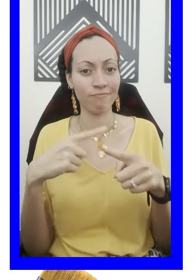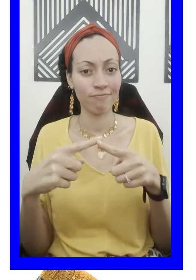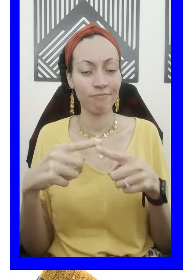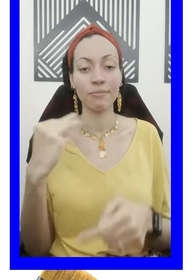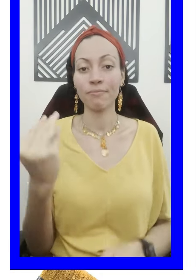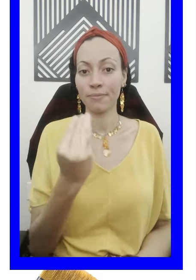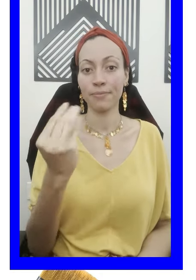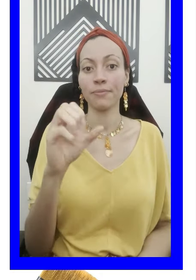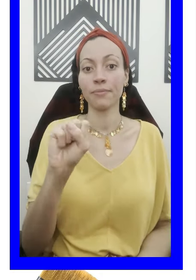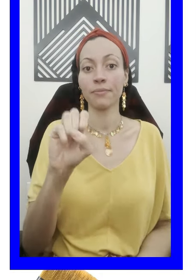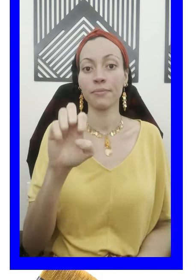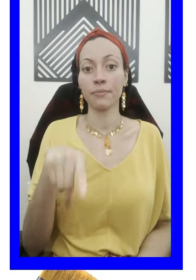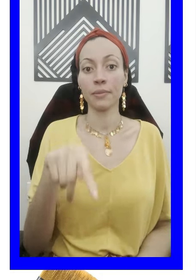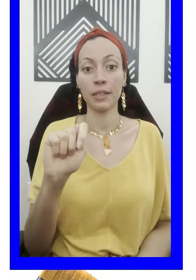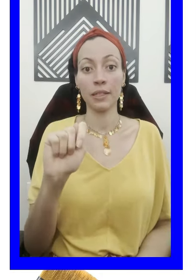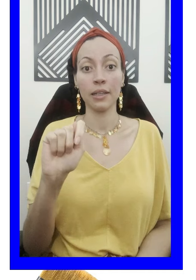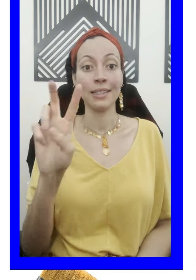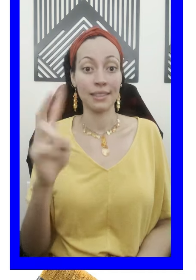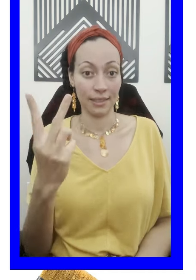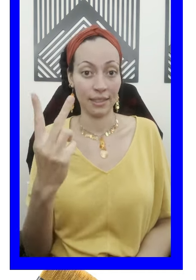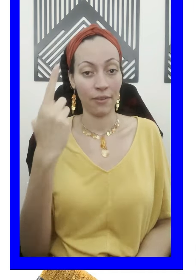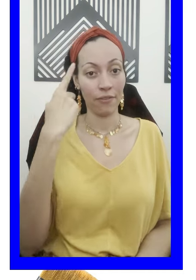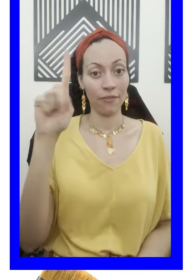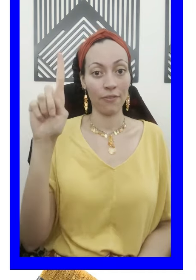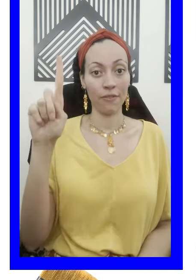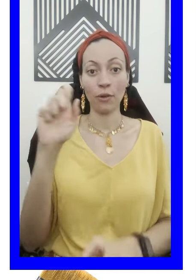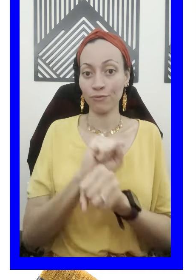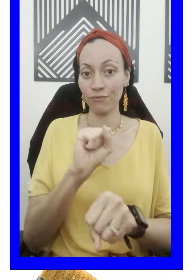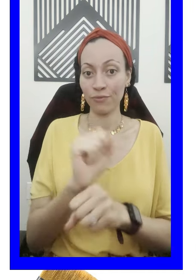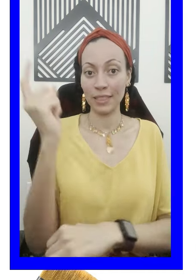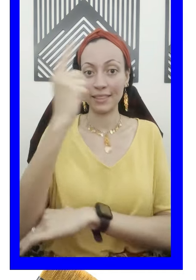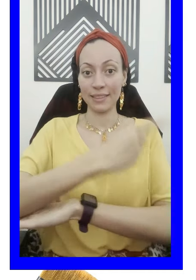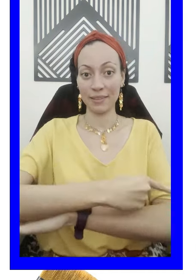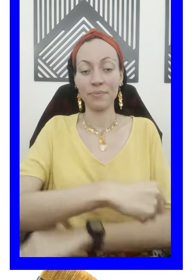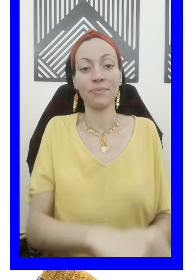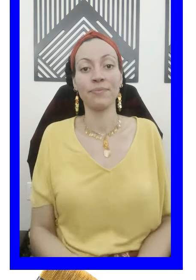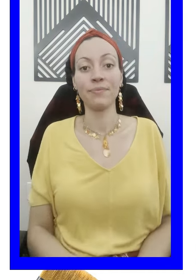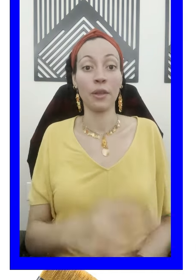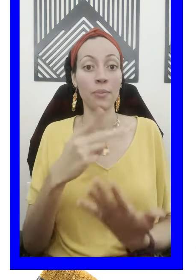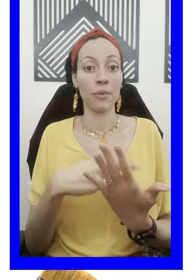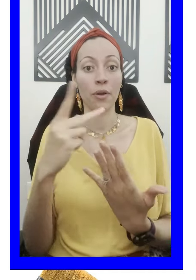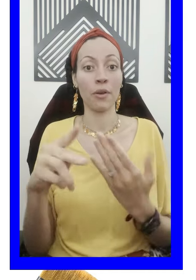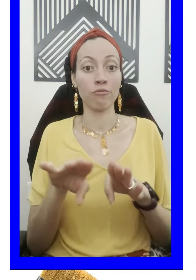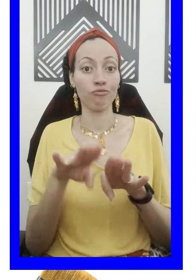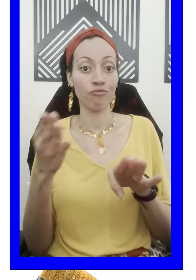closed on Monday, September 2nd for Labor Day. We will see you guys back in program on Tuesday, September 3rd.